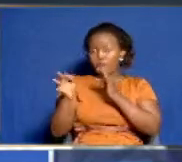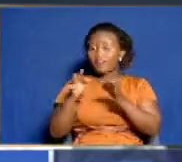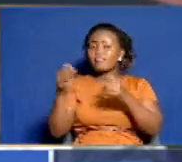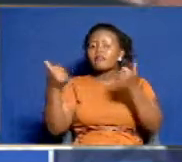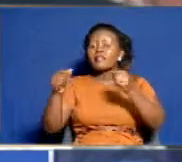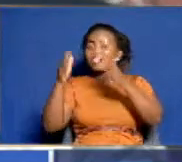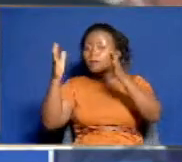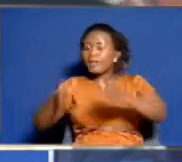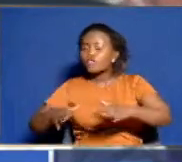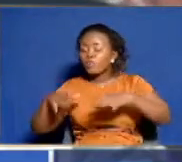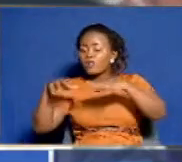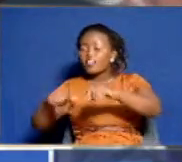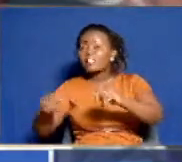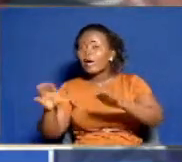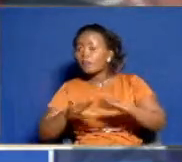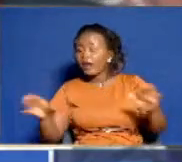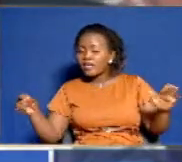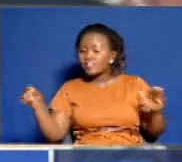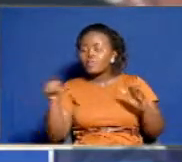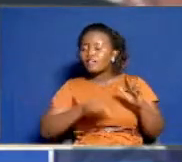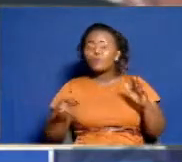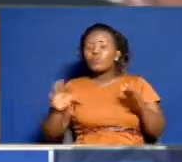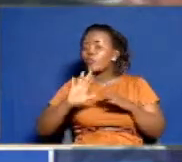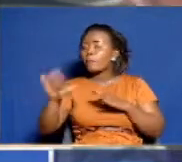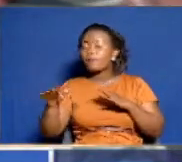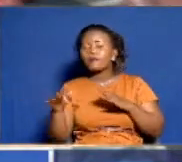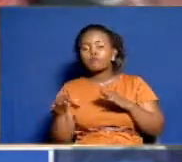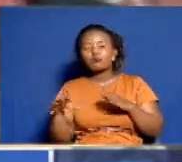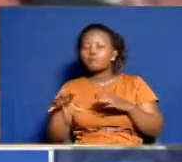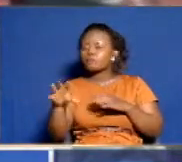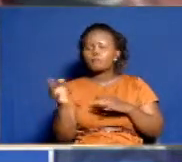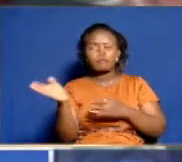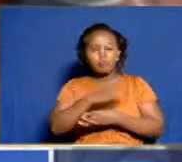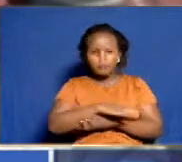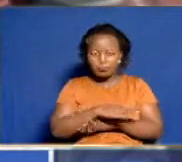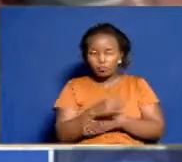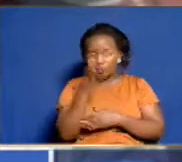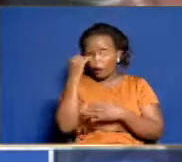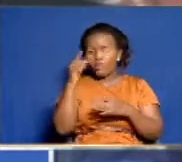take it, because you see, they didn't use the law to take it.